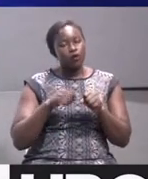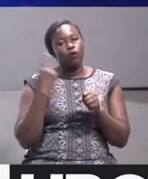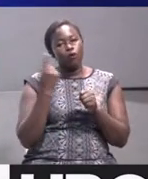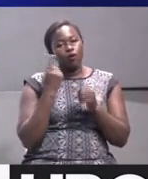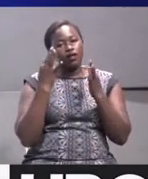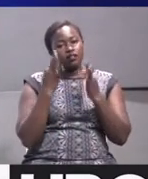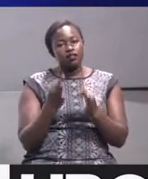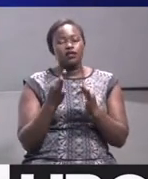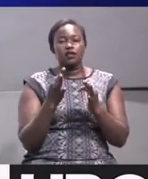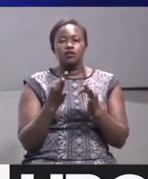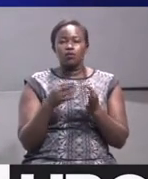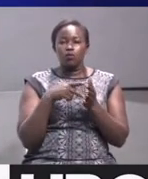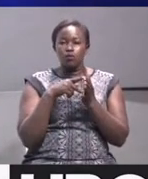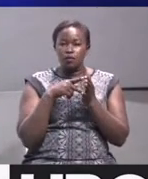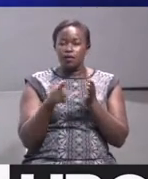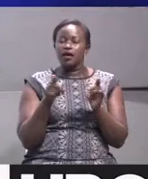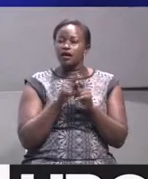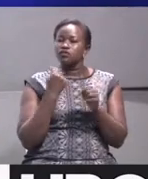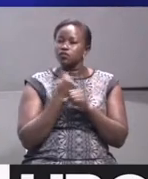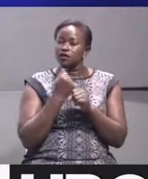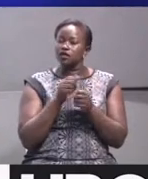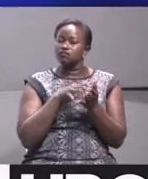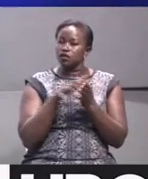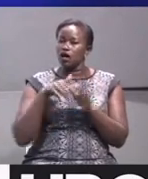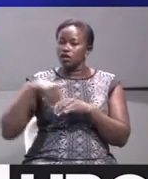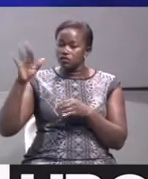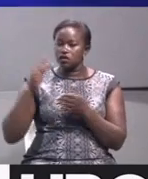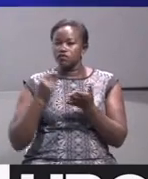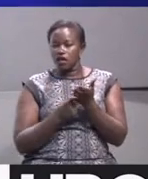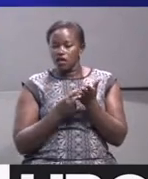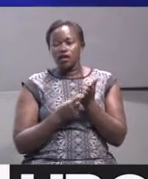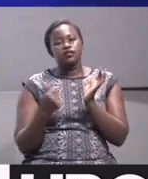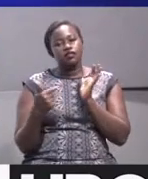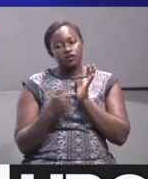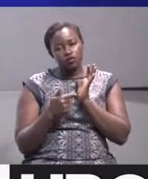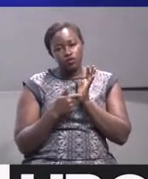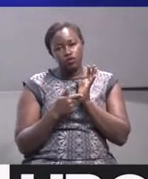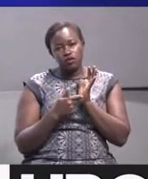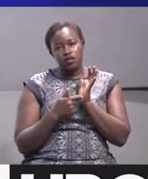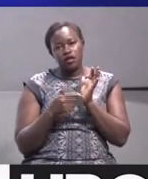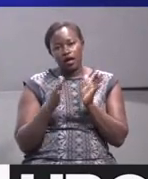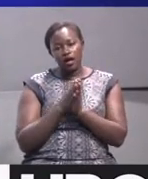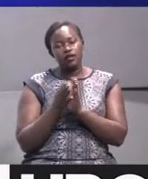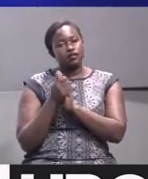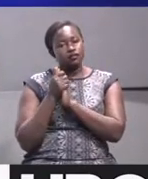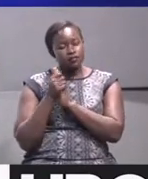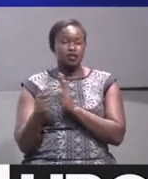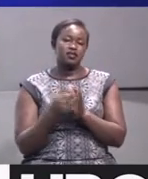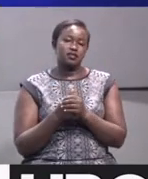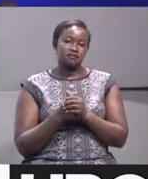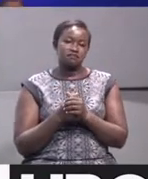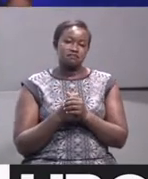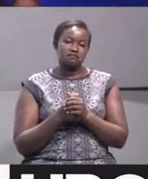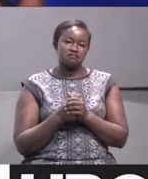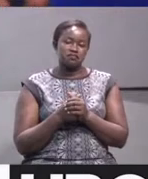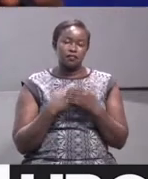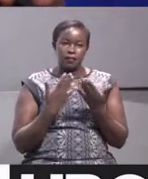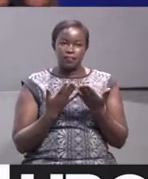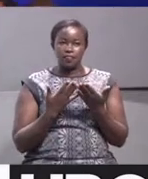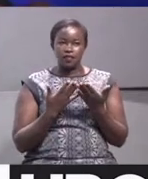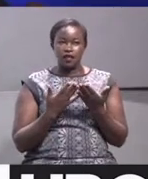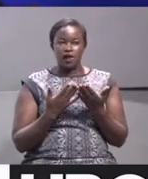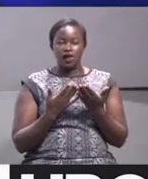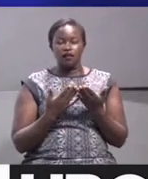buy as part of our operating cost out of Uganda are technology and expertise, because those you can't find here. Like I was